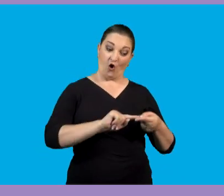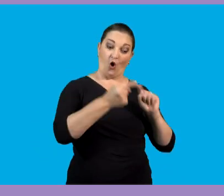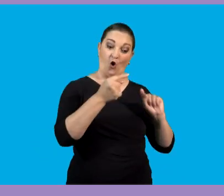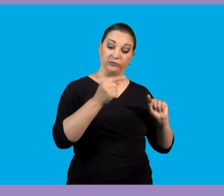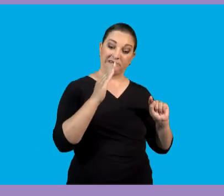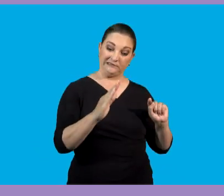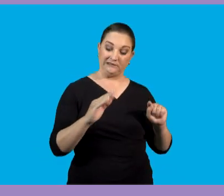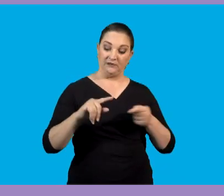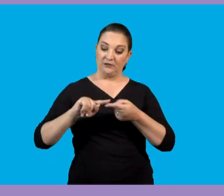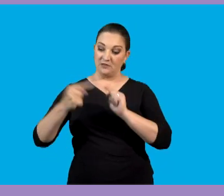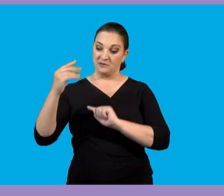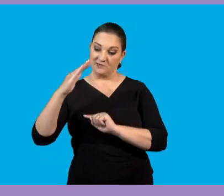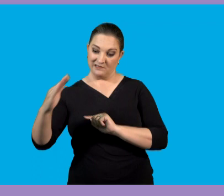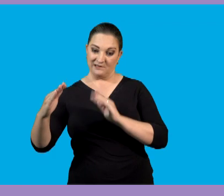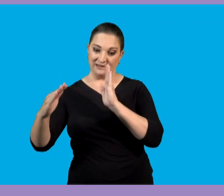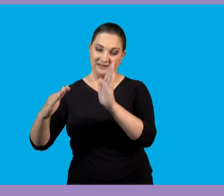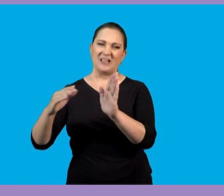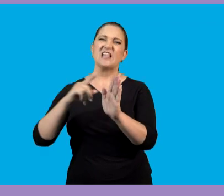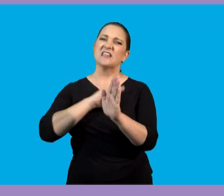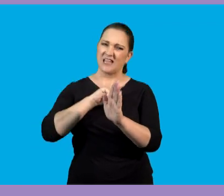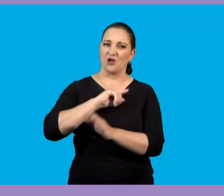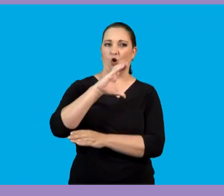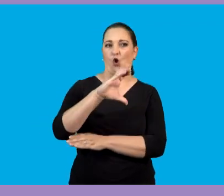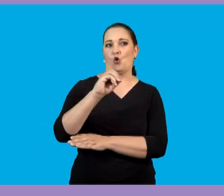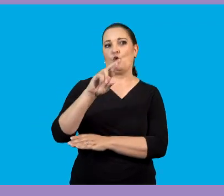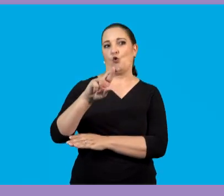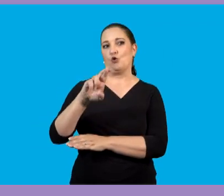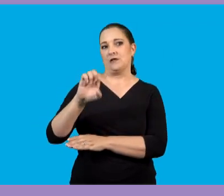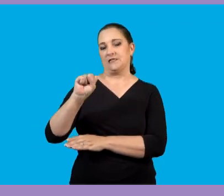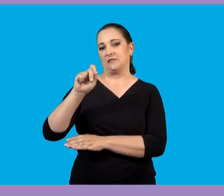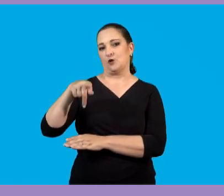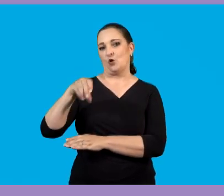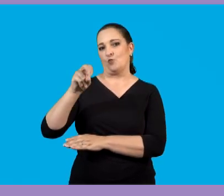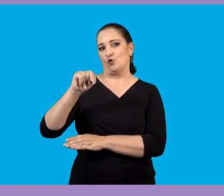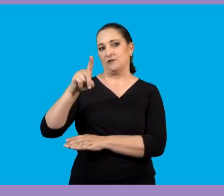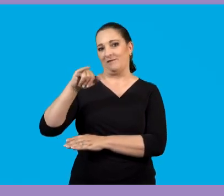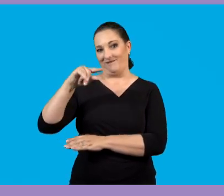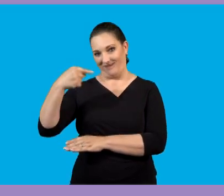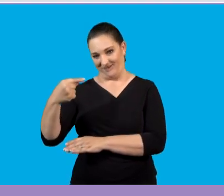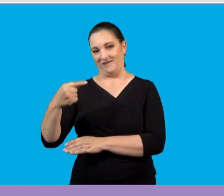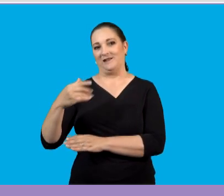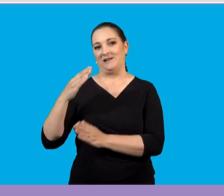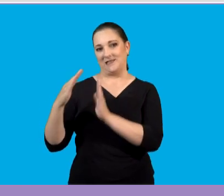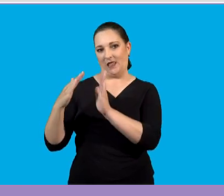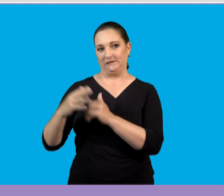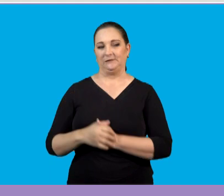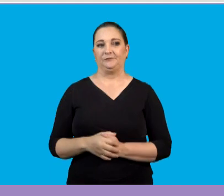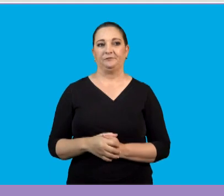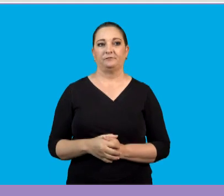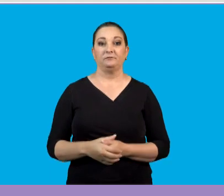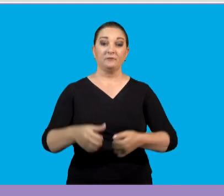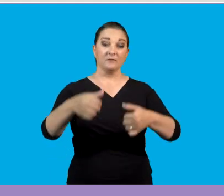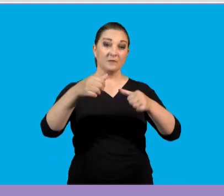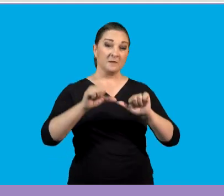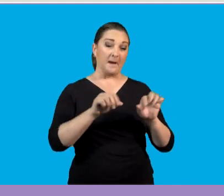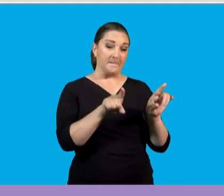E, are corresponding. So AC and DF are corresponding sides. Then we also